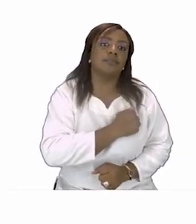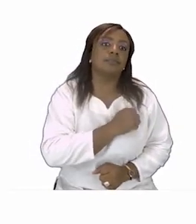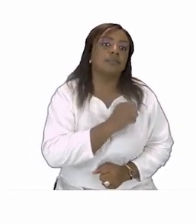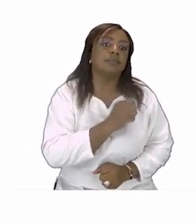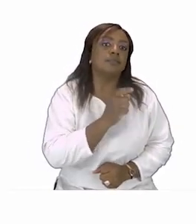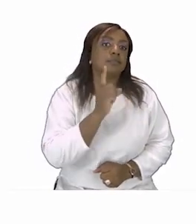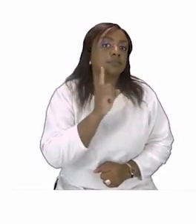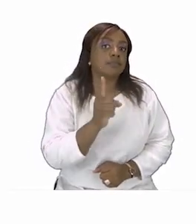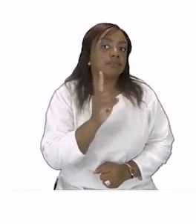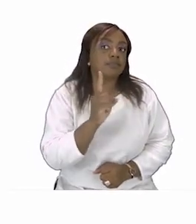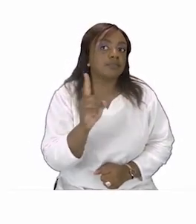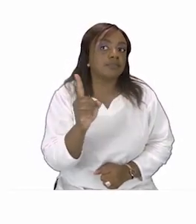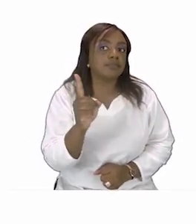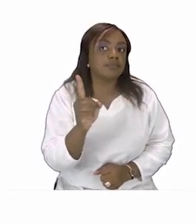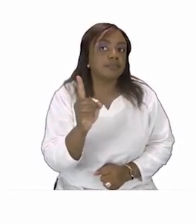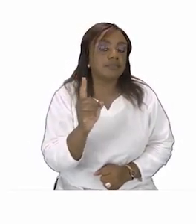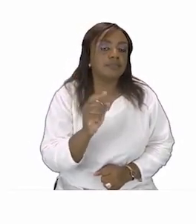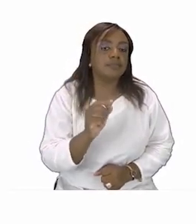teacher,